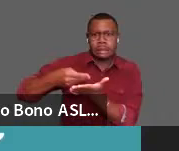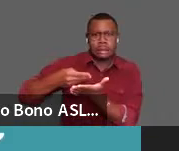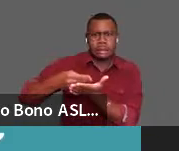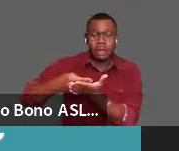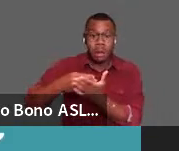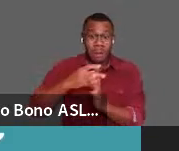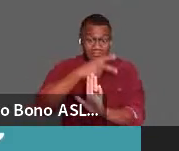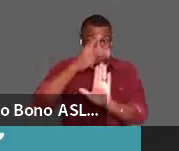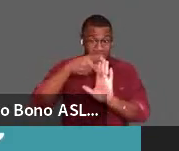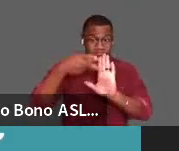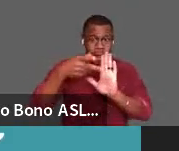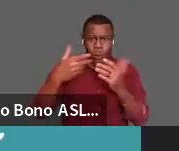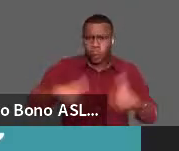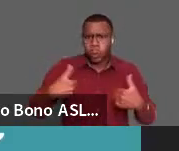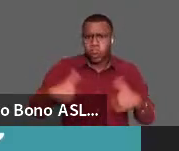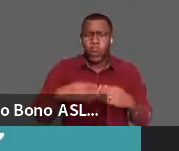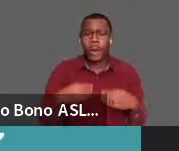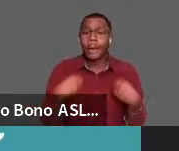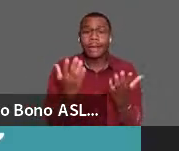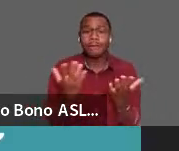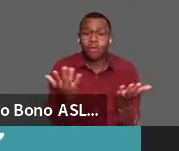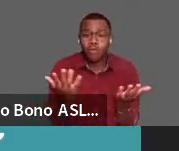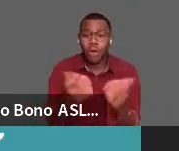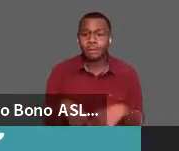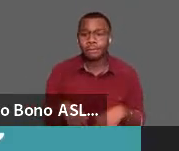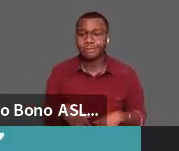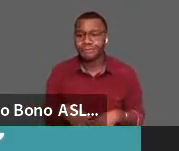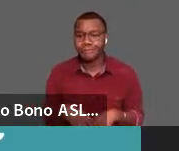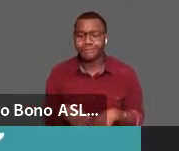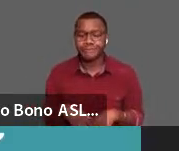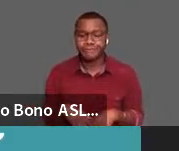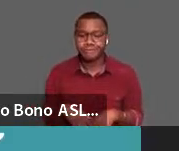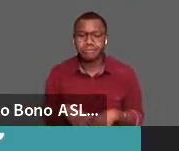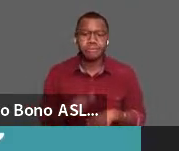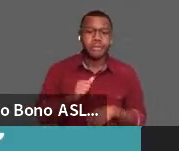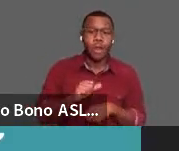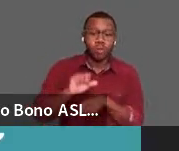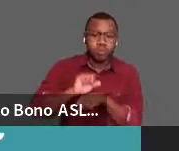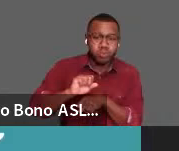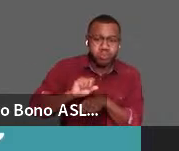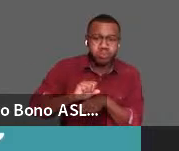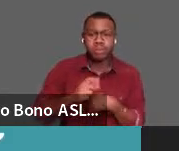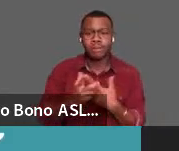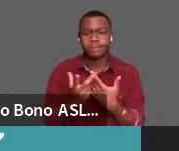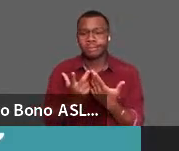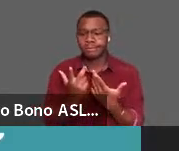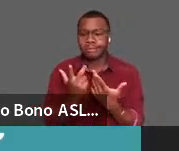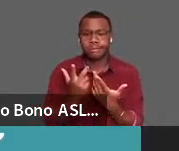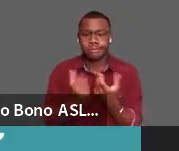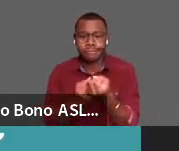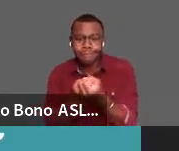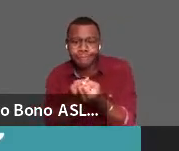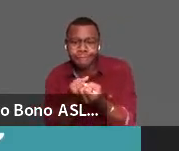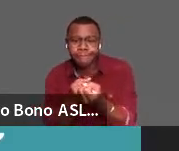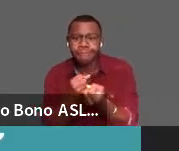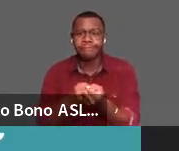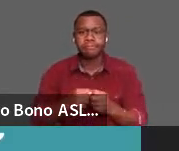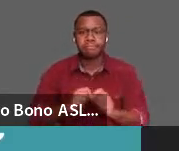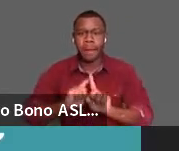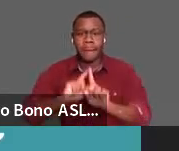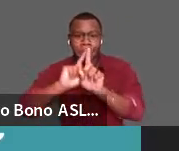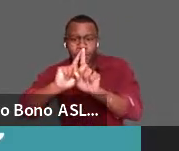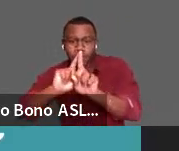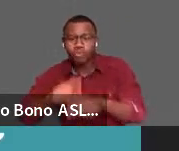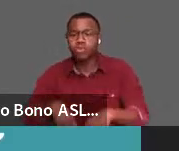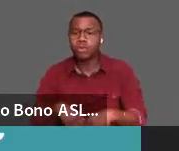everything from entrepreneurship, assistance, mentorship, access to capital, access to both loans and